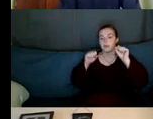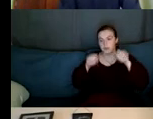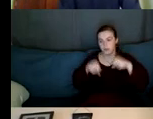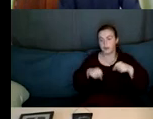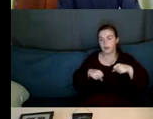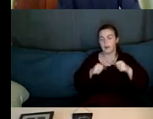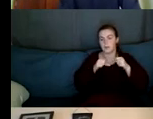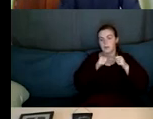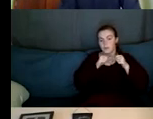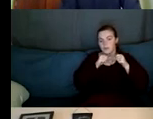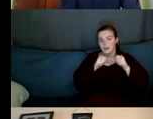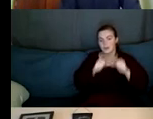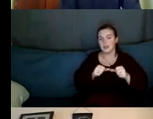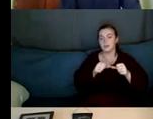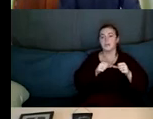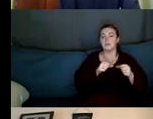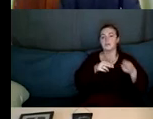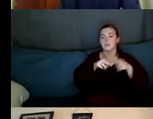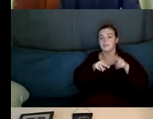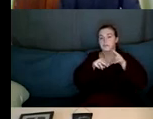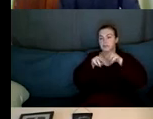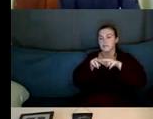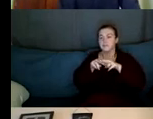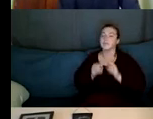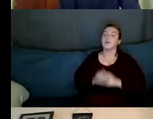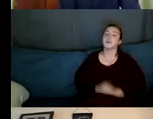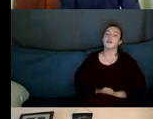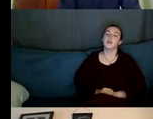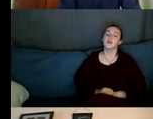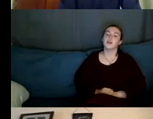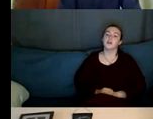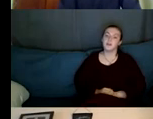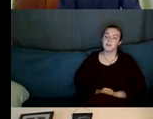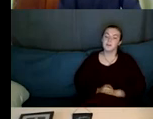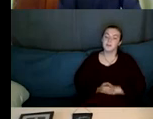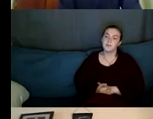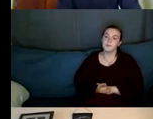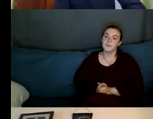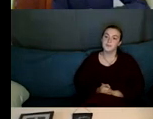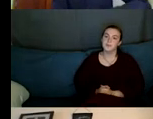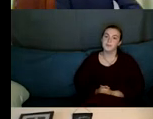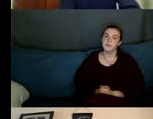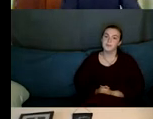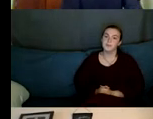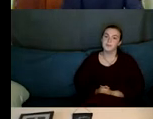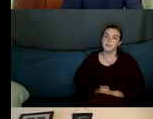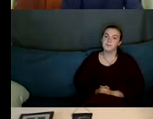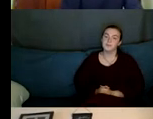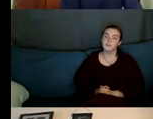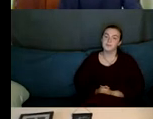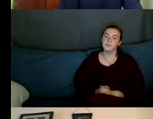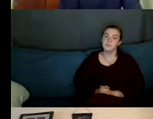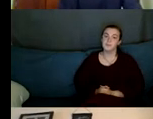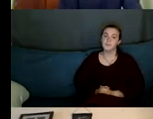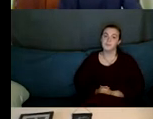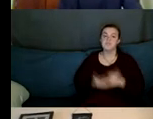responses, those will get added to that sheet that you have already generated. So it is live. Okay, so